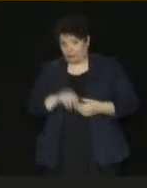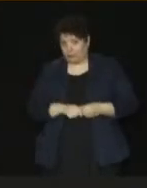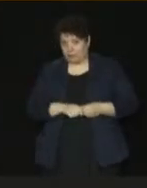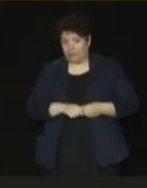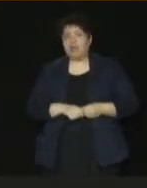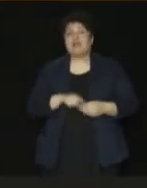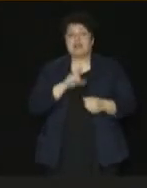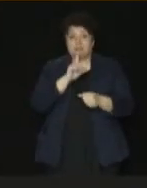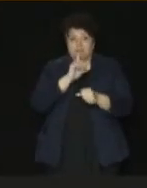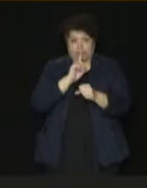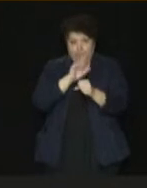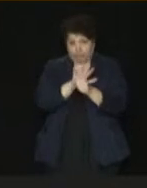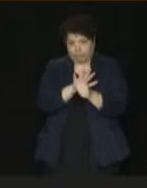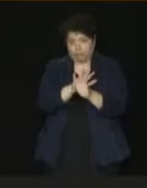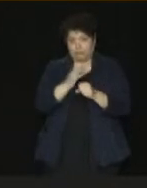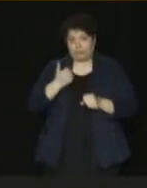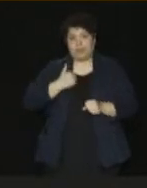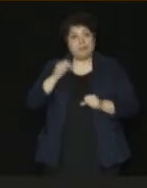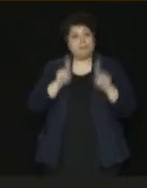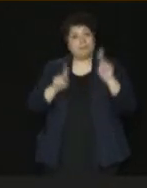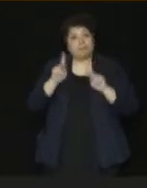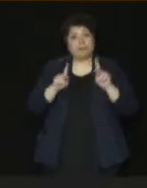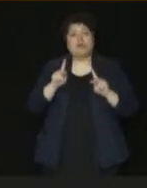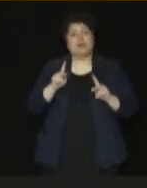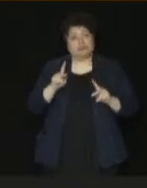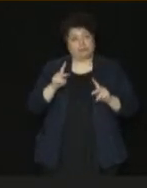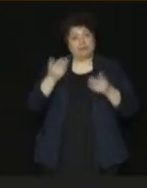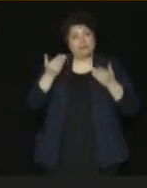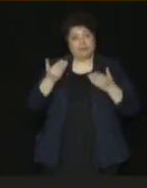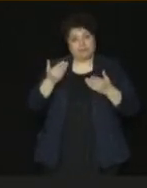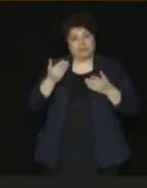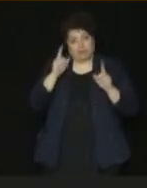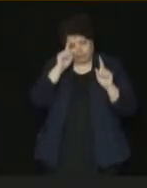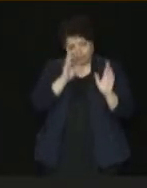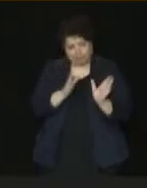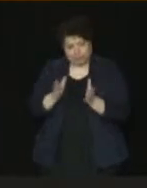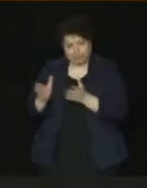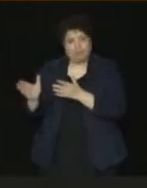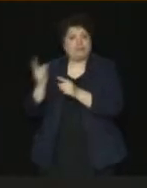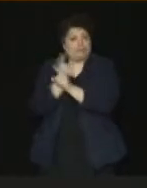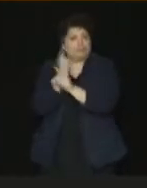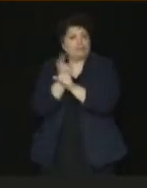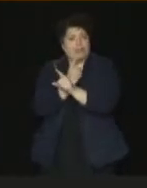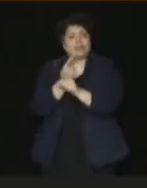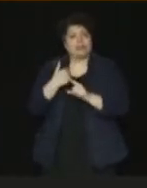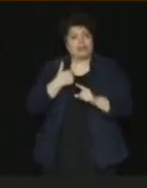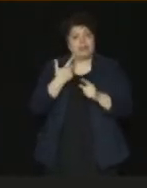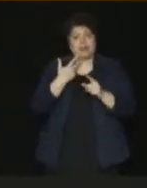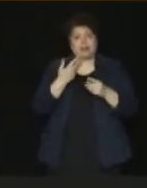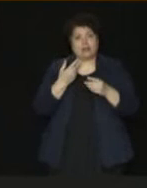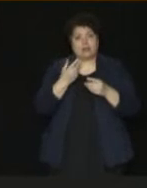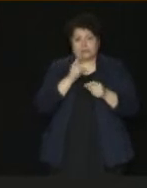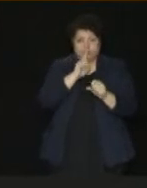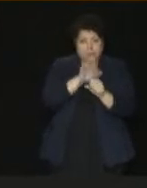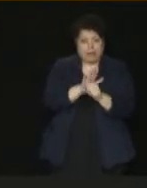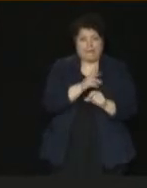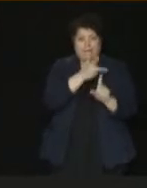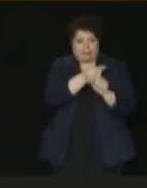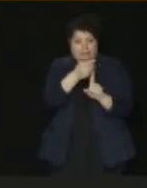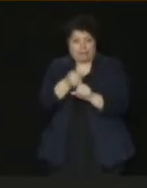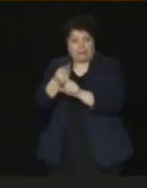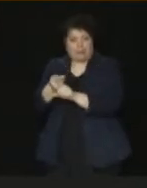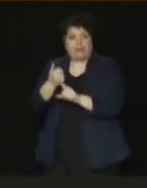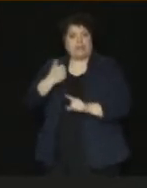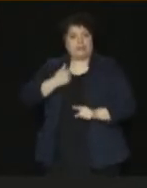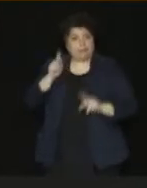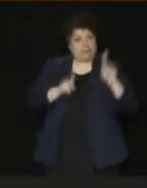reassure Canadians that we have taken the necessary measures to vaccinate the largest number of Canadians as quickly